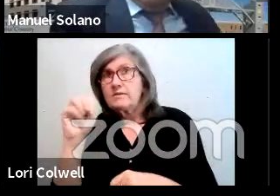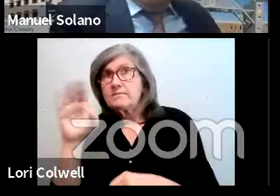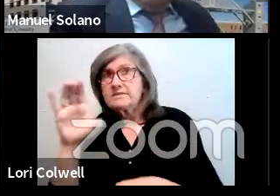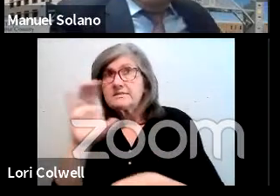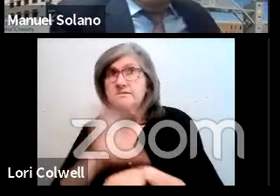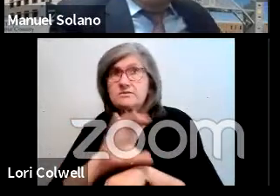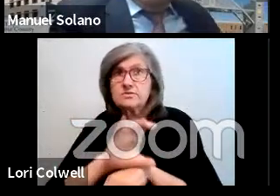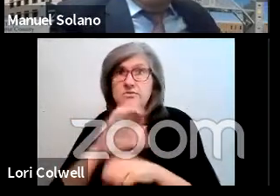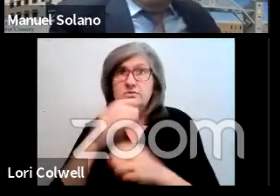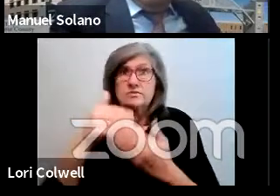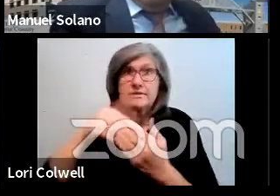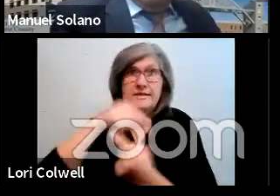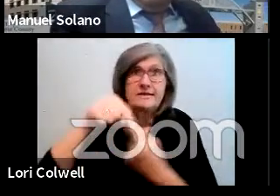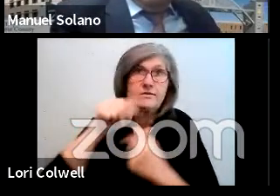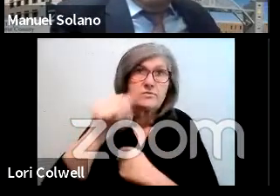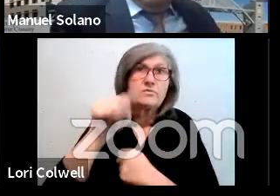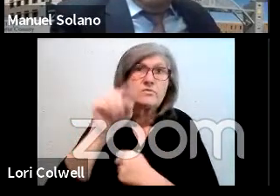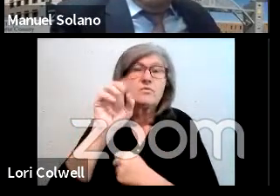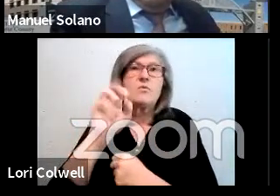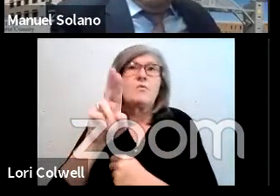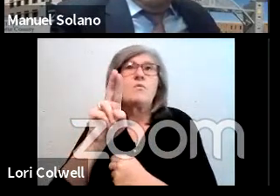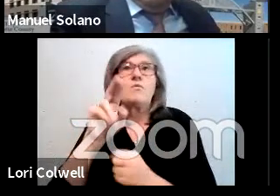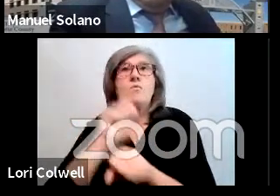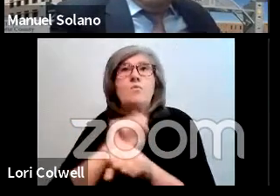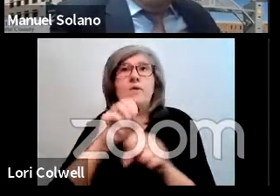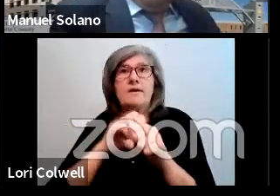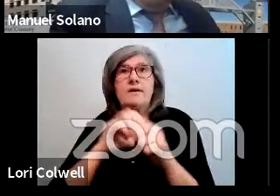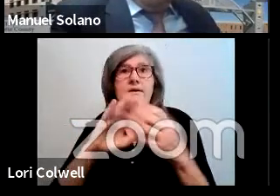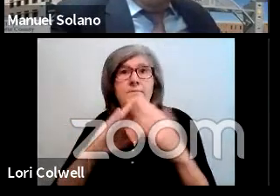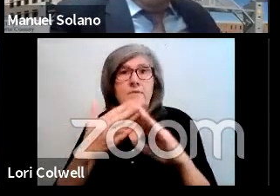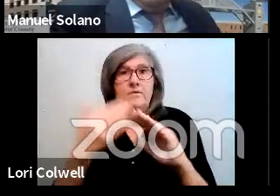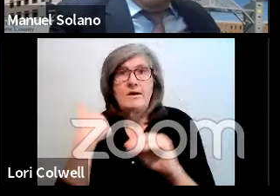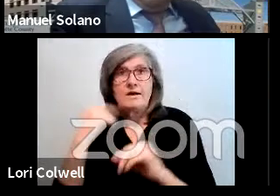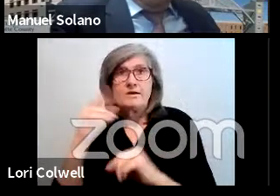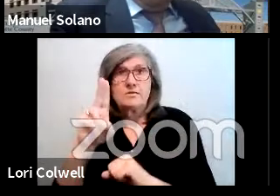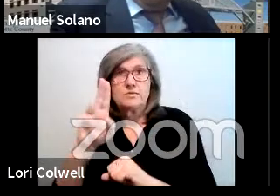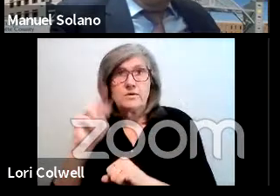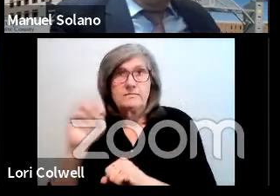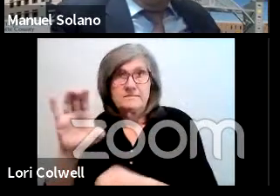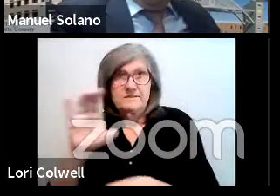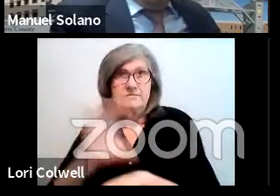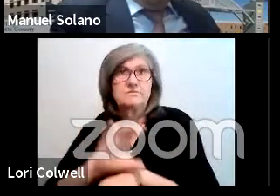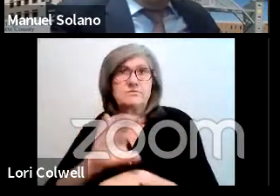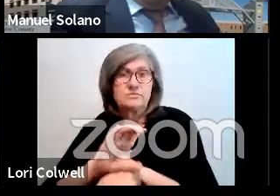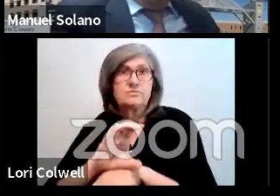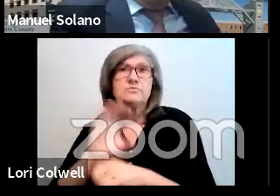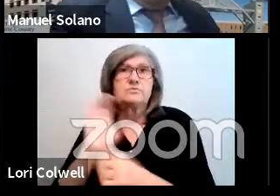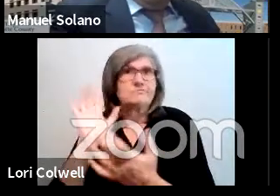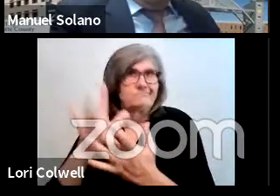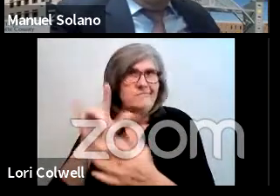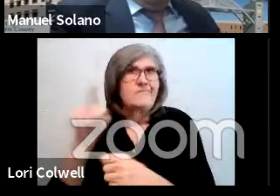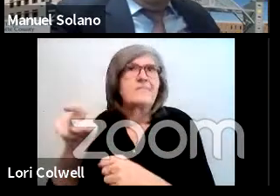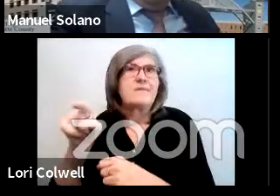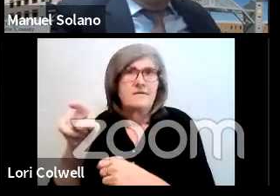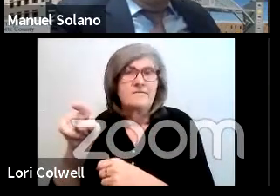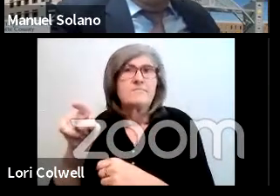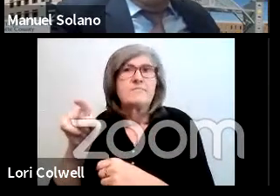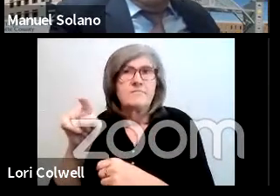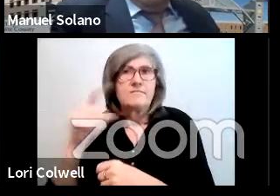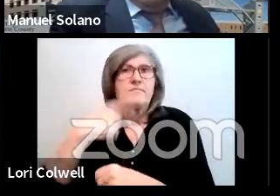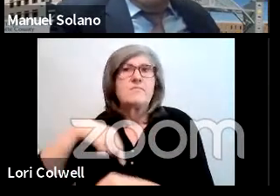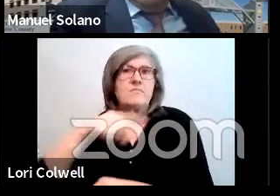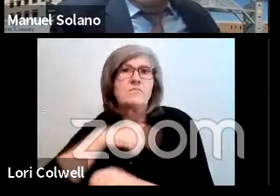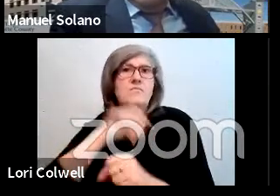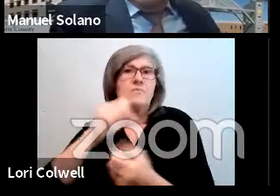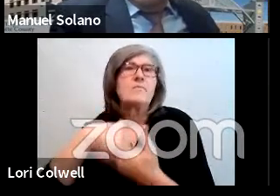near you, or are working in a community that has a UMC church, reach out to them, and we can